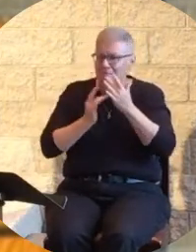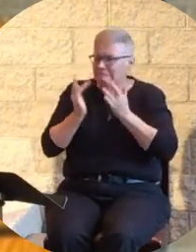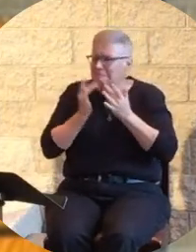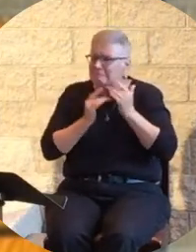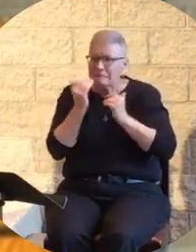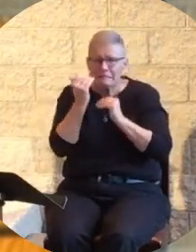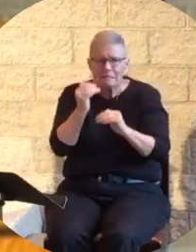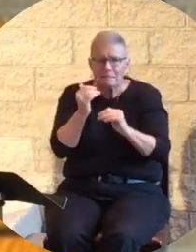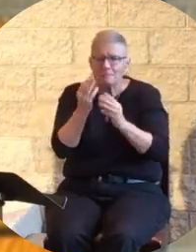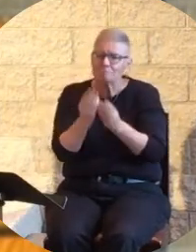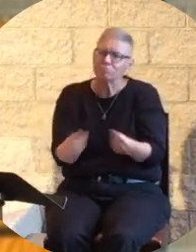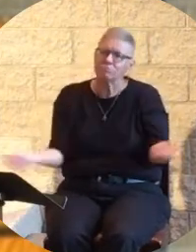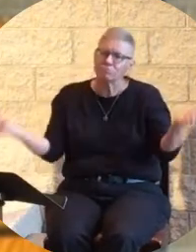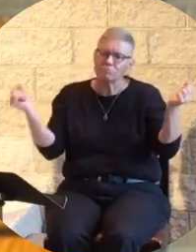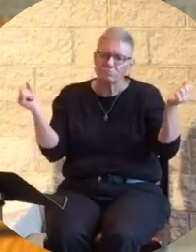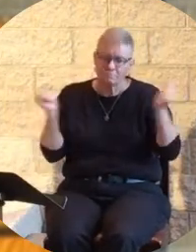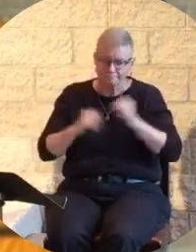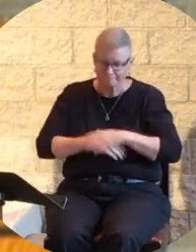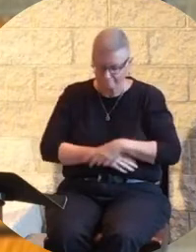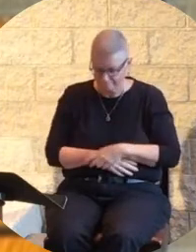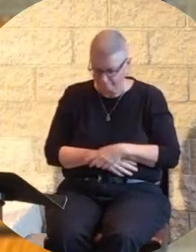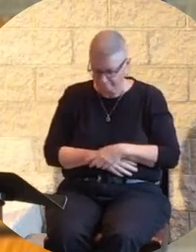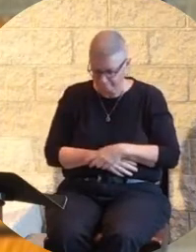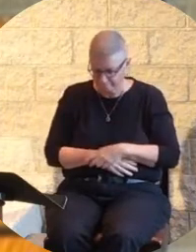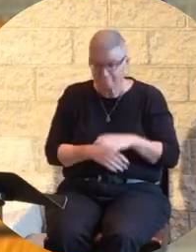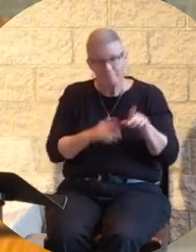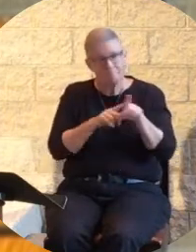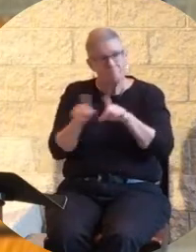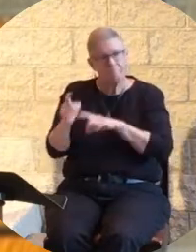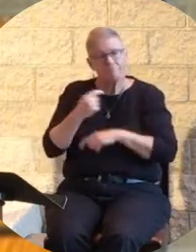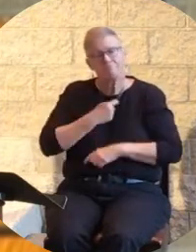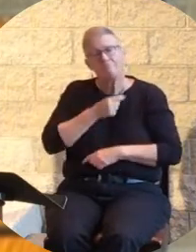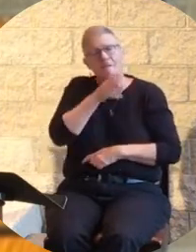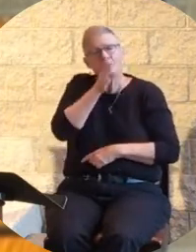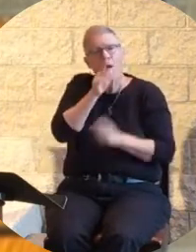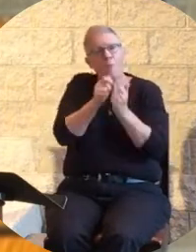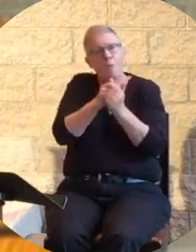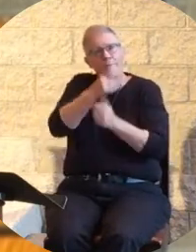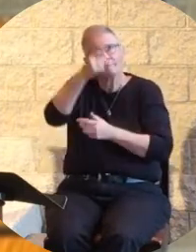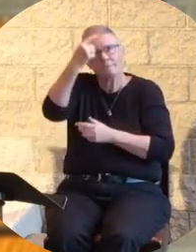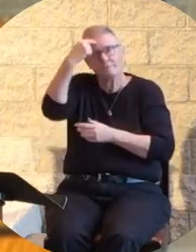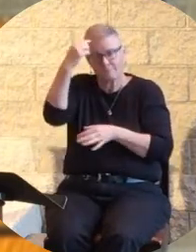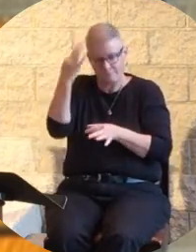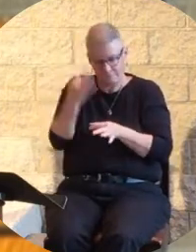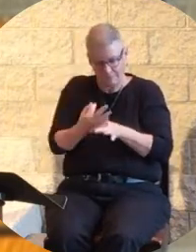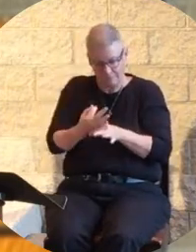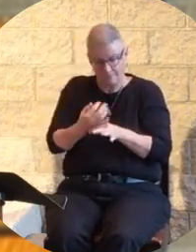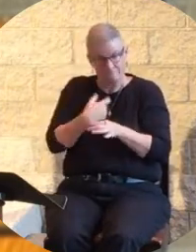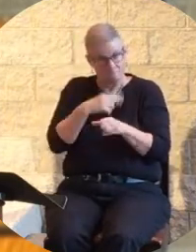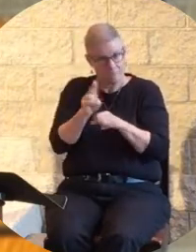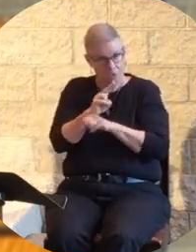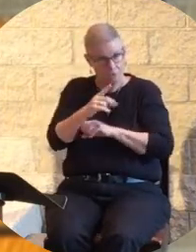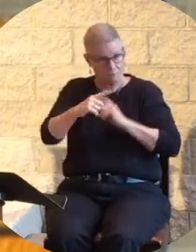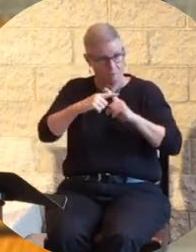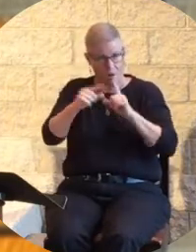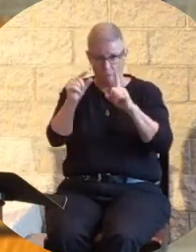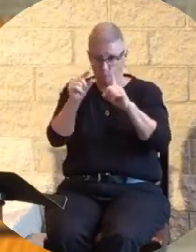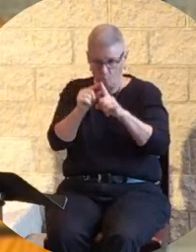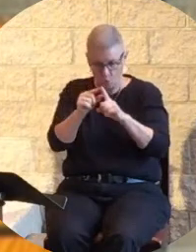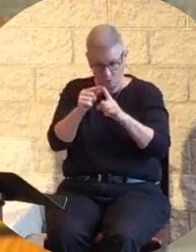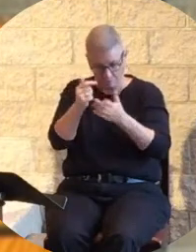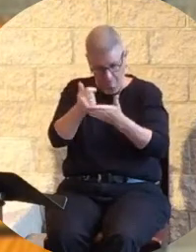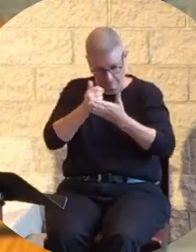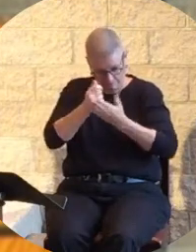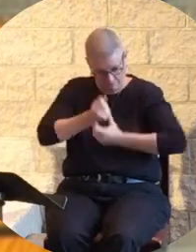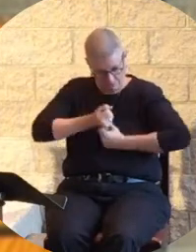simply dissolve. As I speak with faith, I use positive words to express my belief